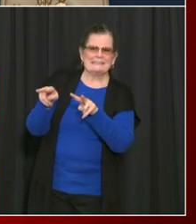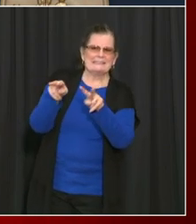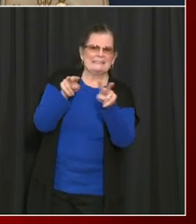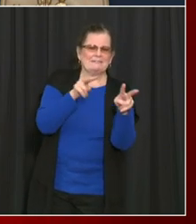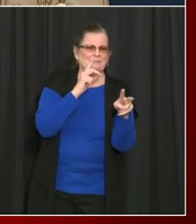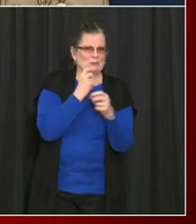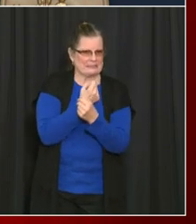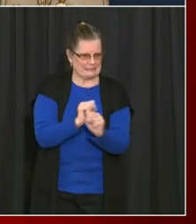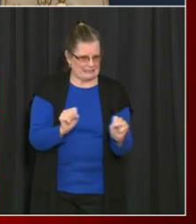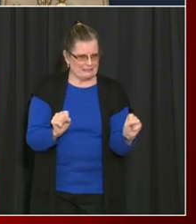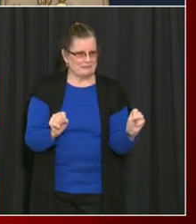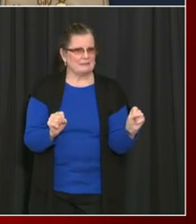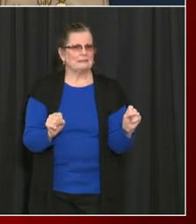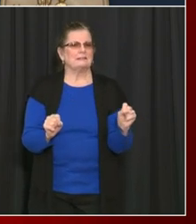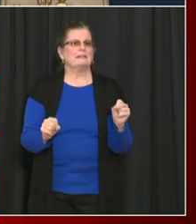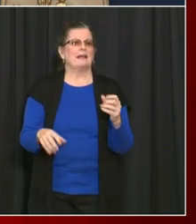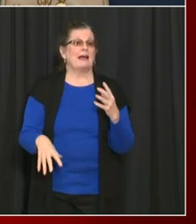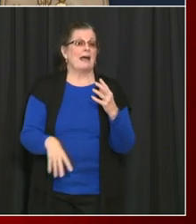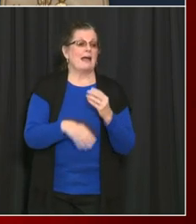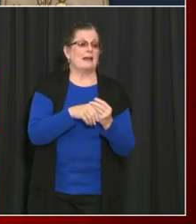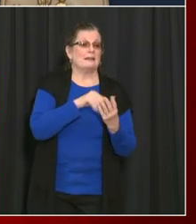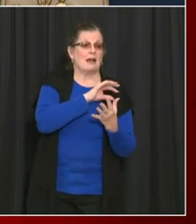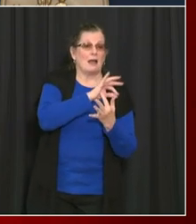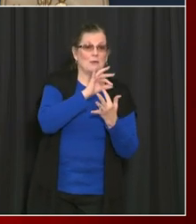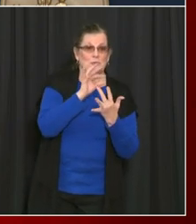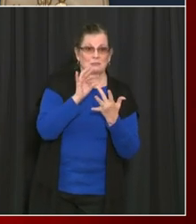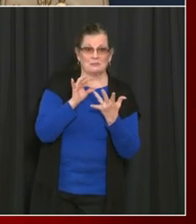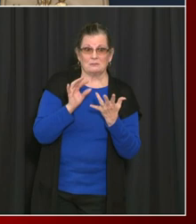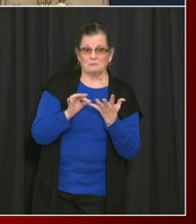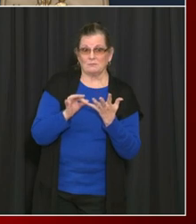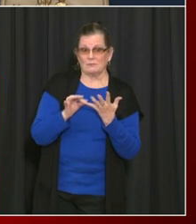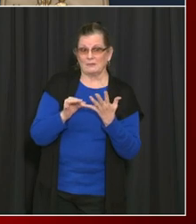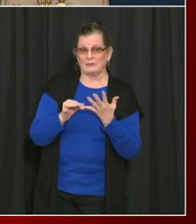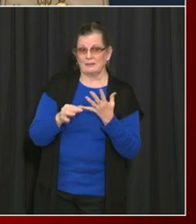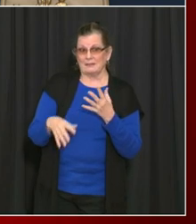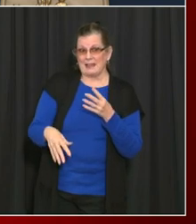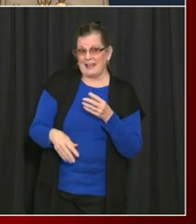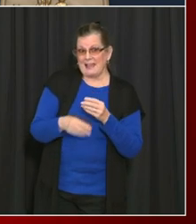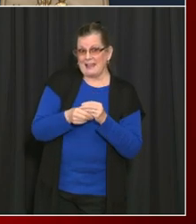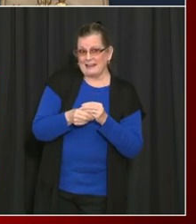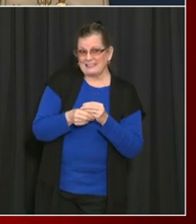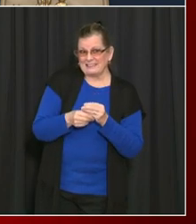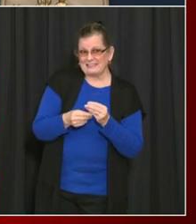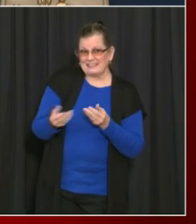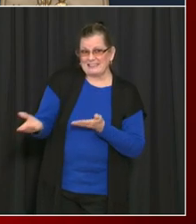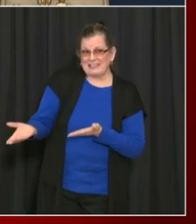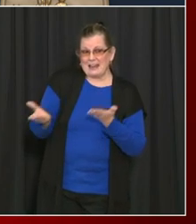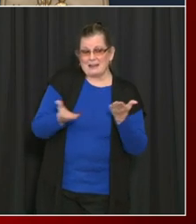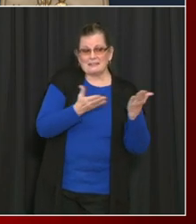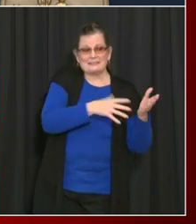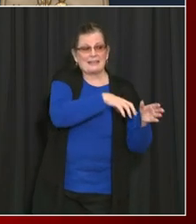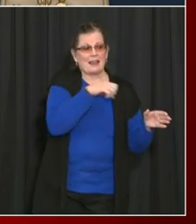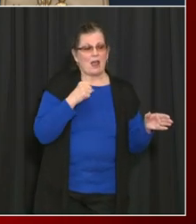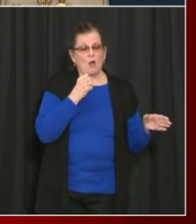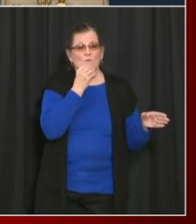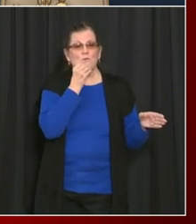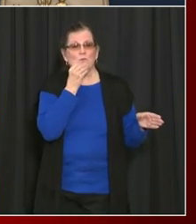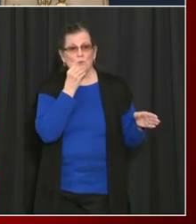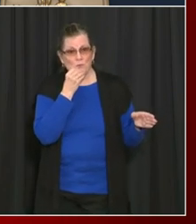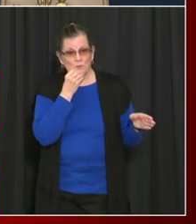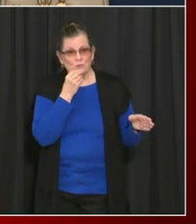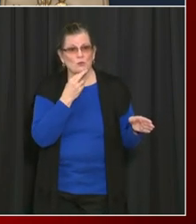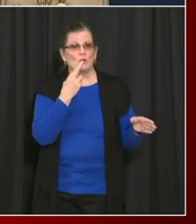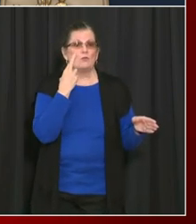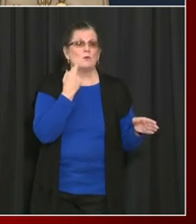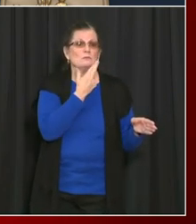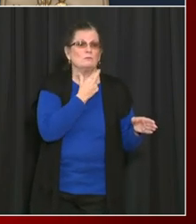add options. So in addition to takeout and delivery and grab and go that restaurants have